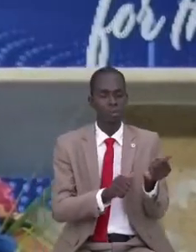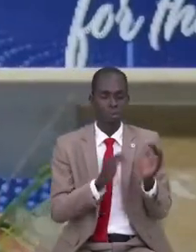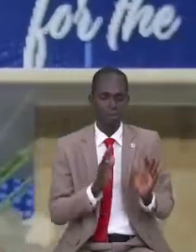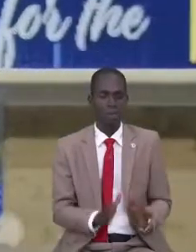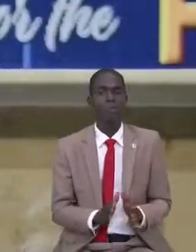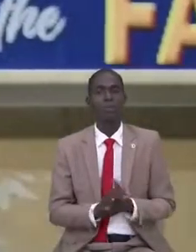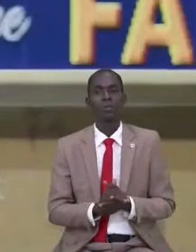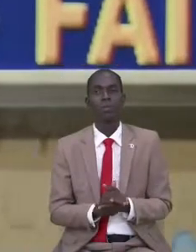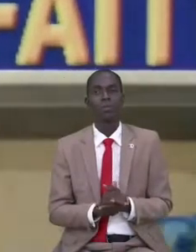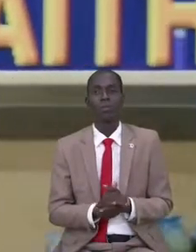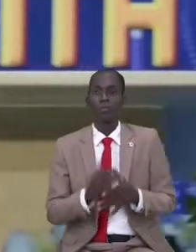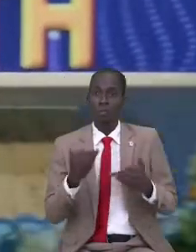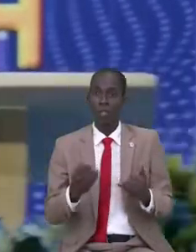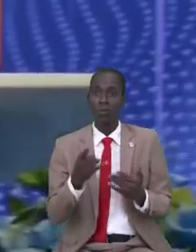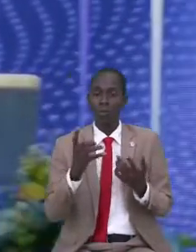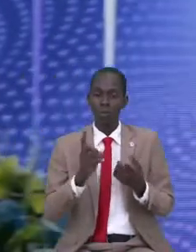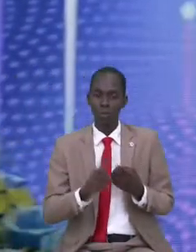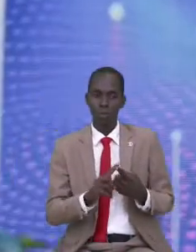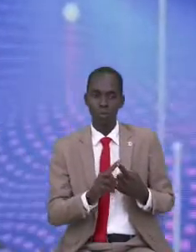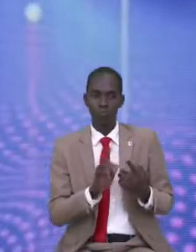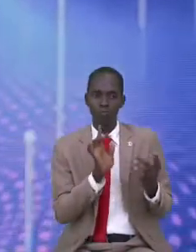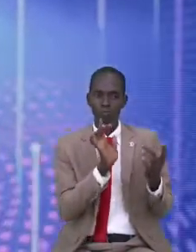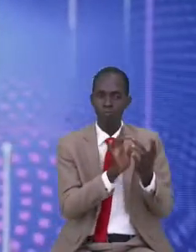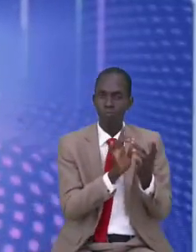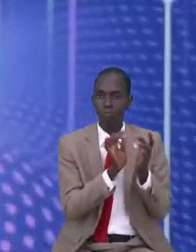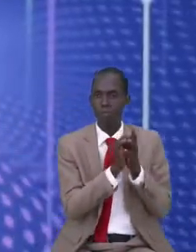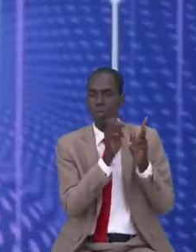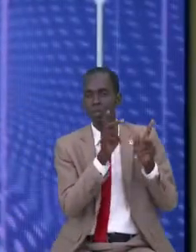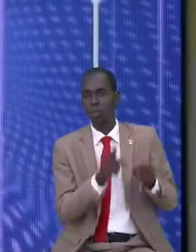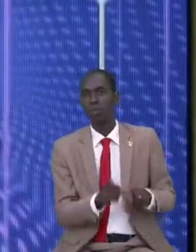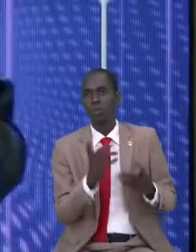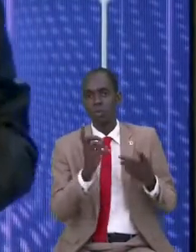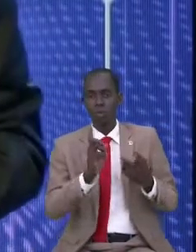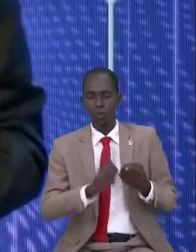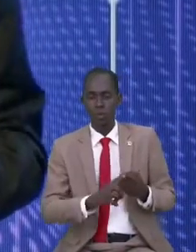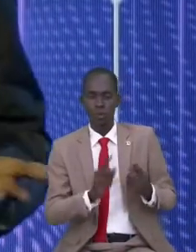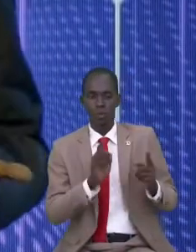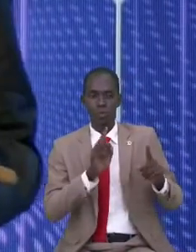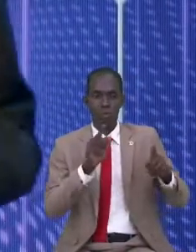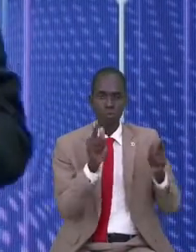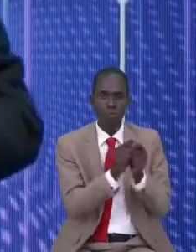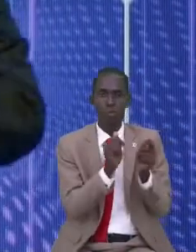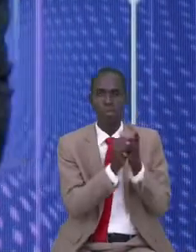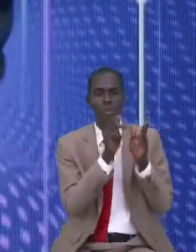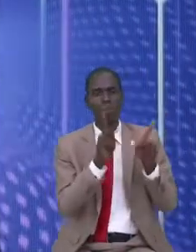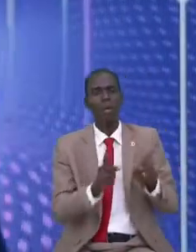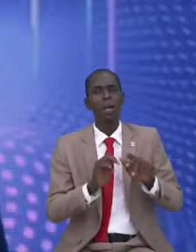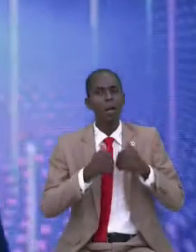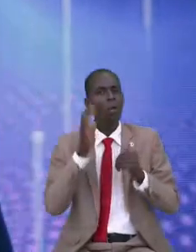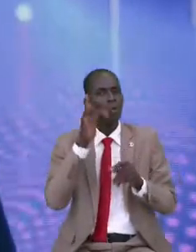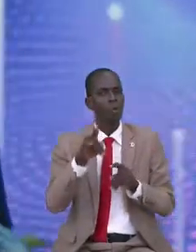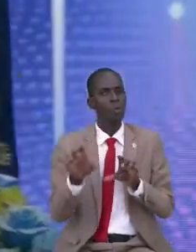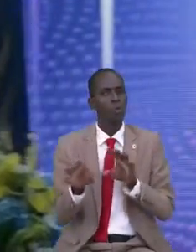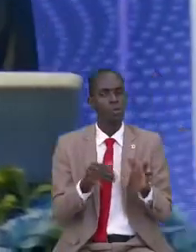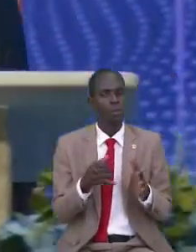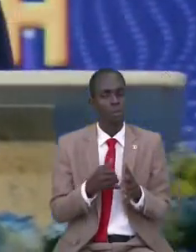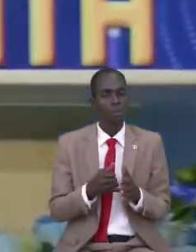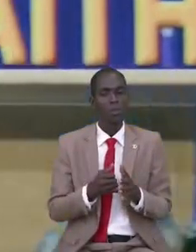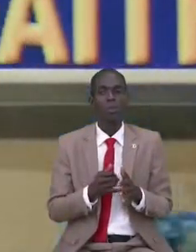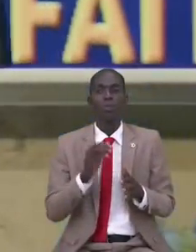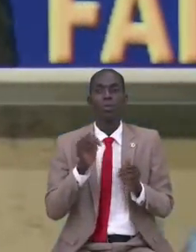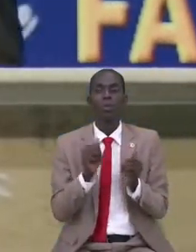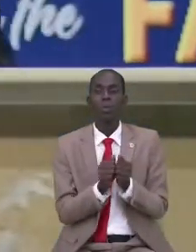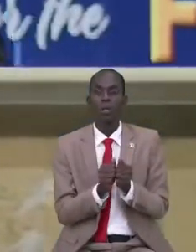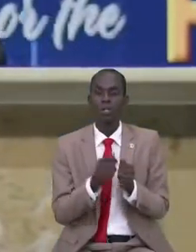Now, you want to reach him. You want to reach her. How do you do that? Well, the message